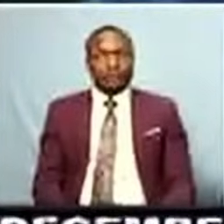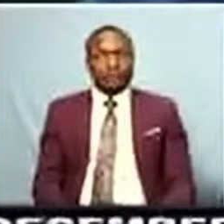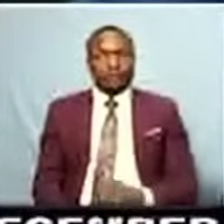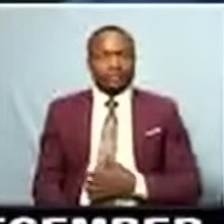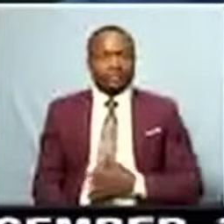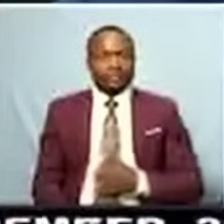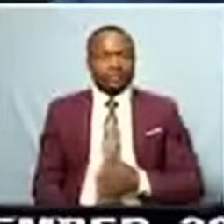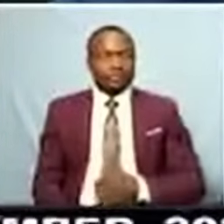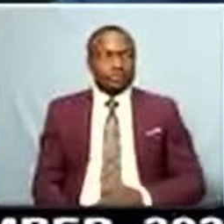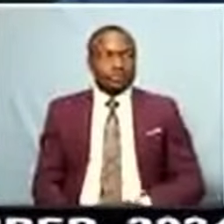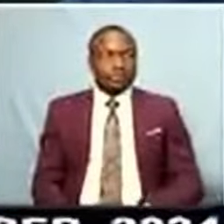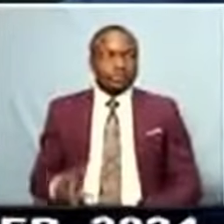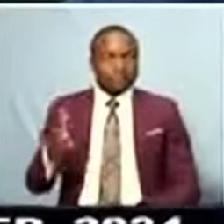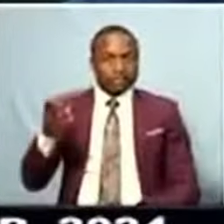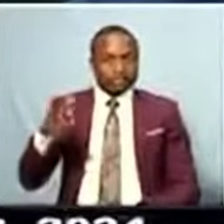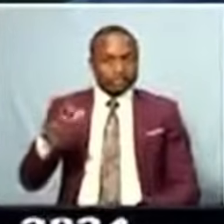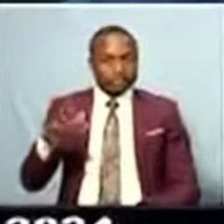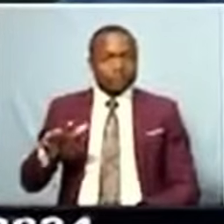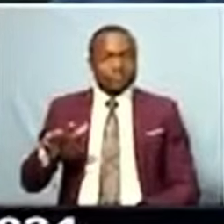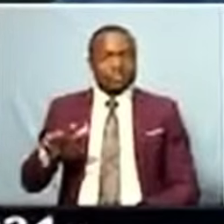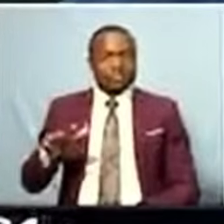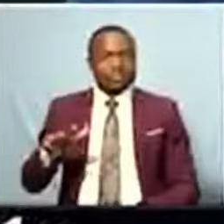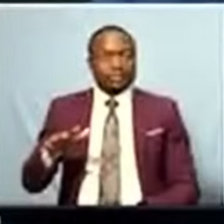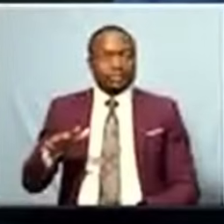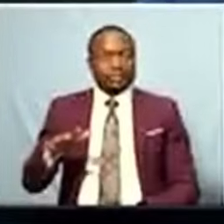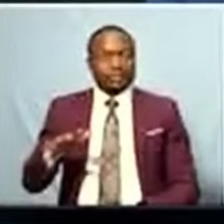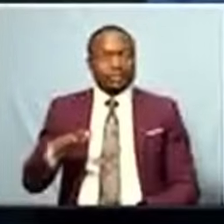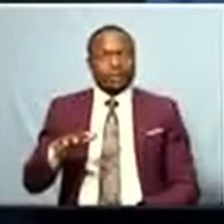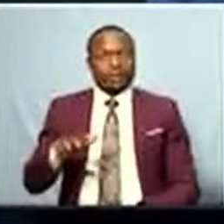to the nature of the audit query. Permanent Secretary,